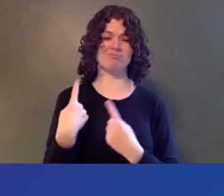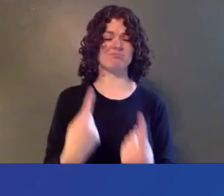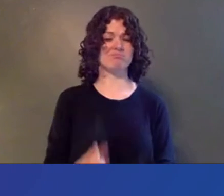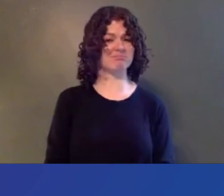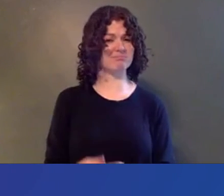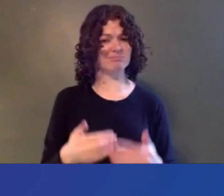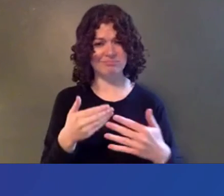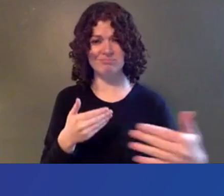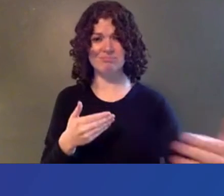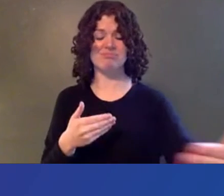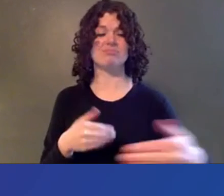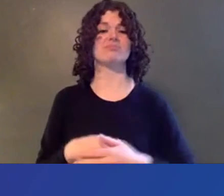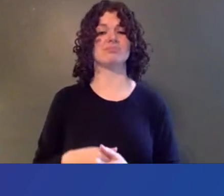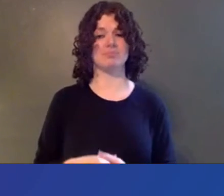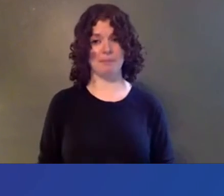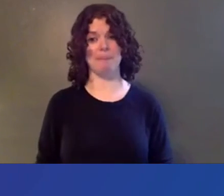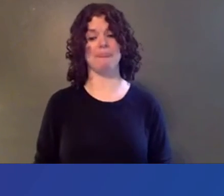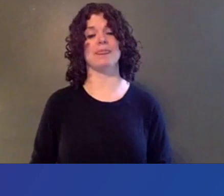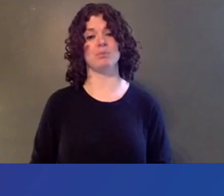ephemerality.